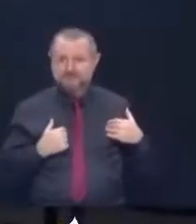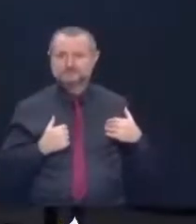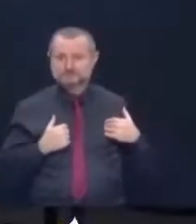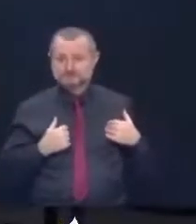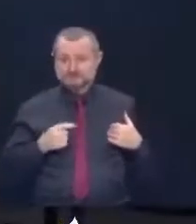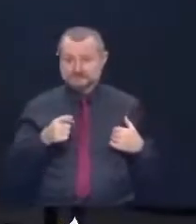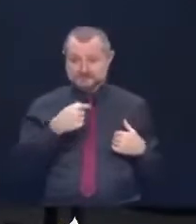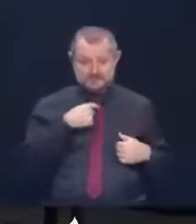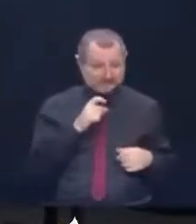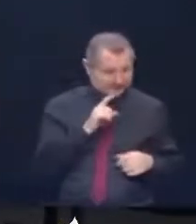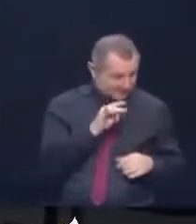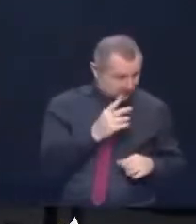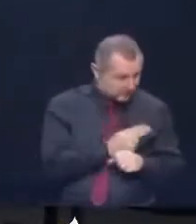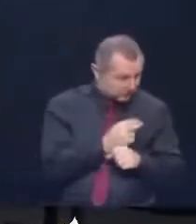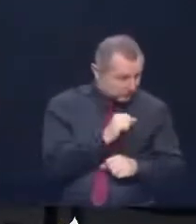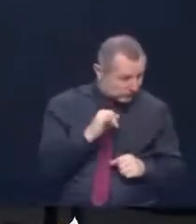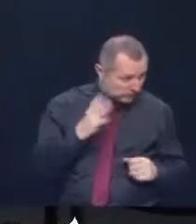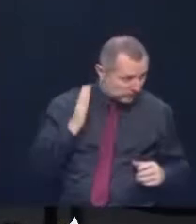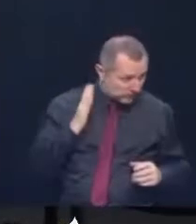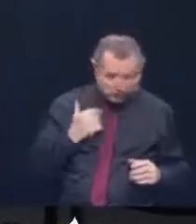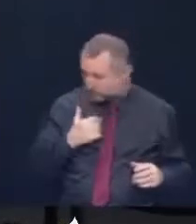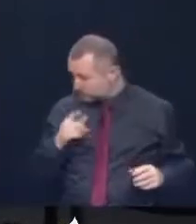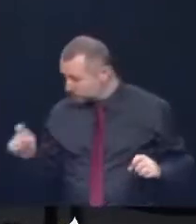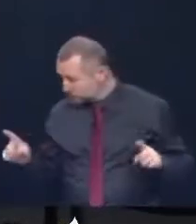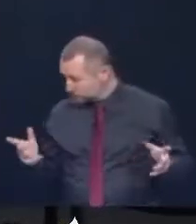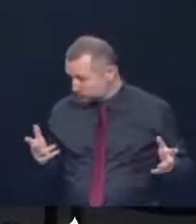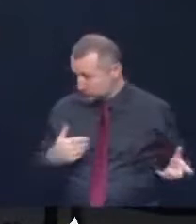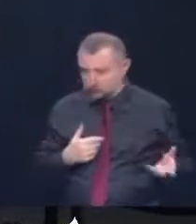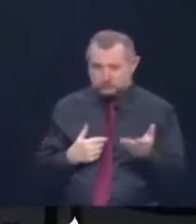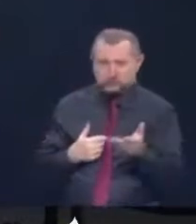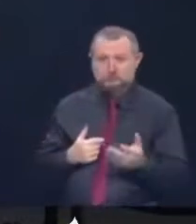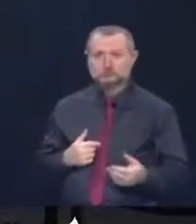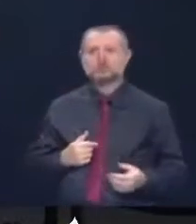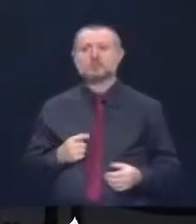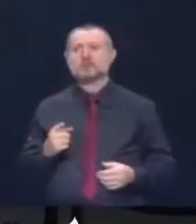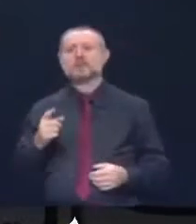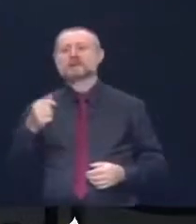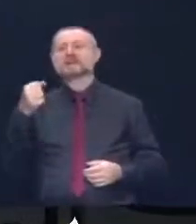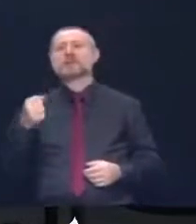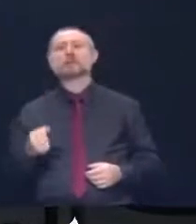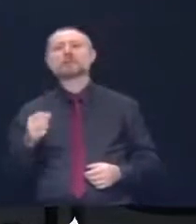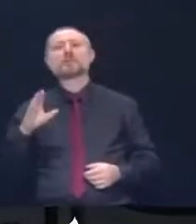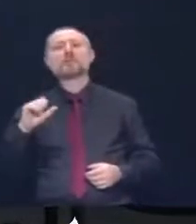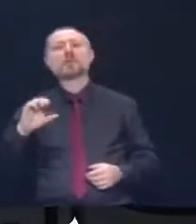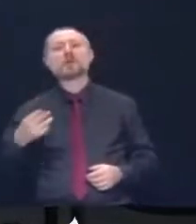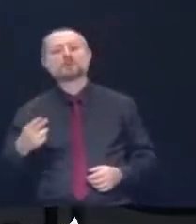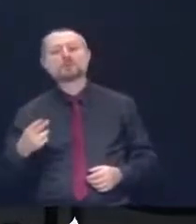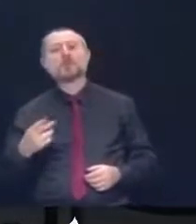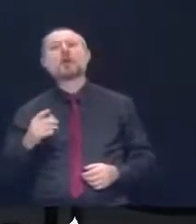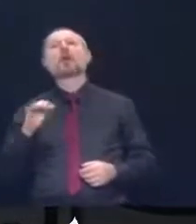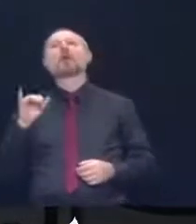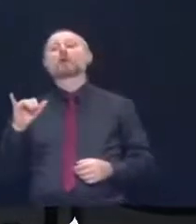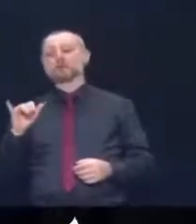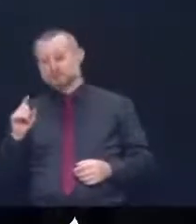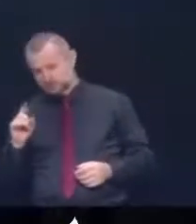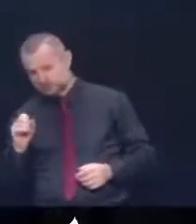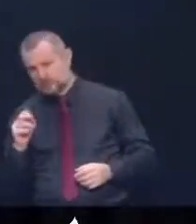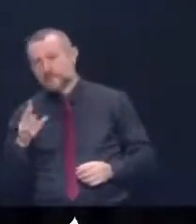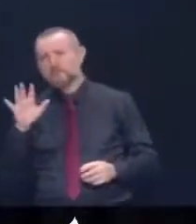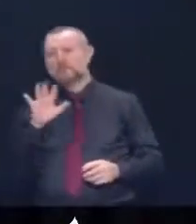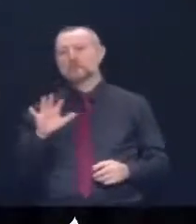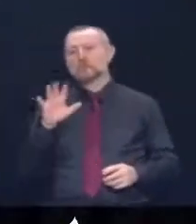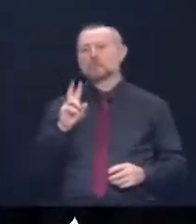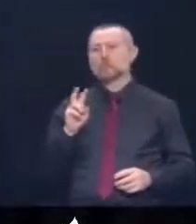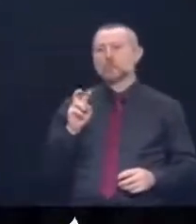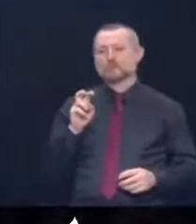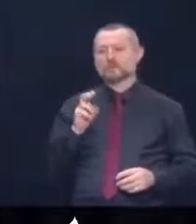spring? The hospital system? No, Or that's, the South Beach facility. we had about 200 patients over the period of the... In South